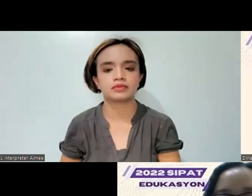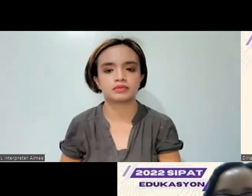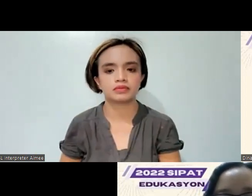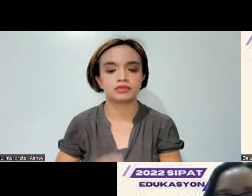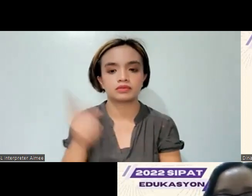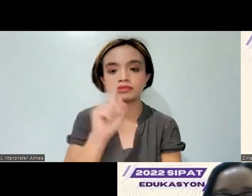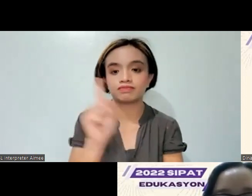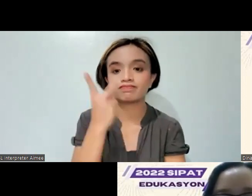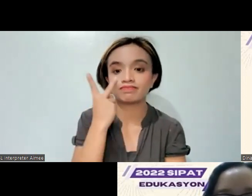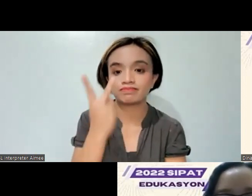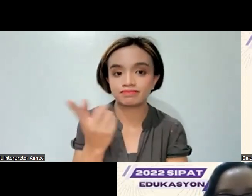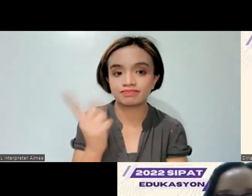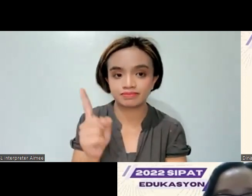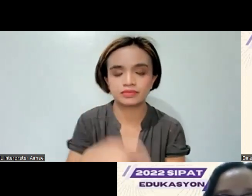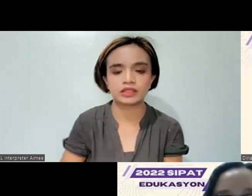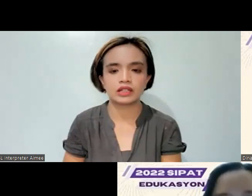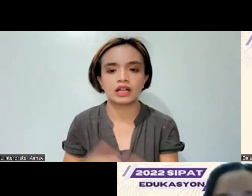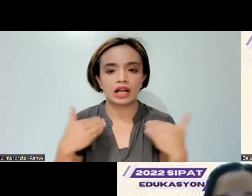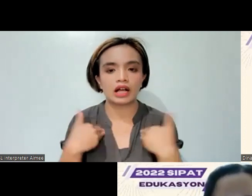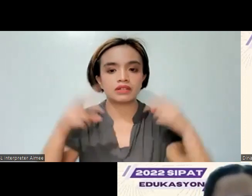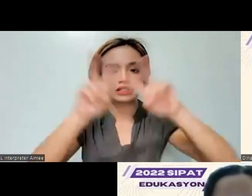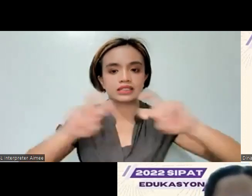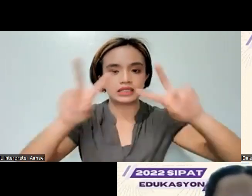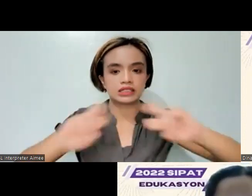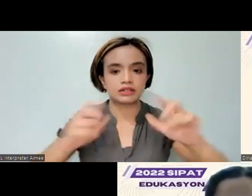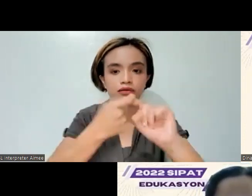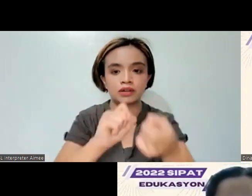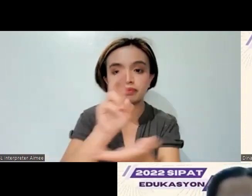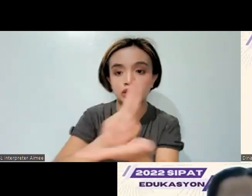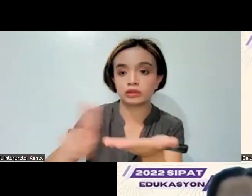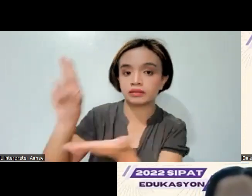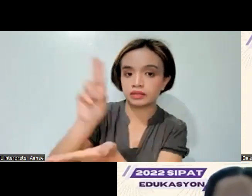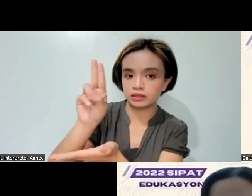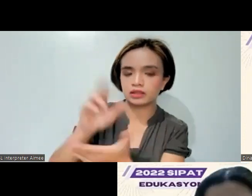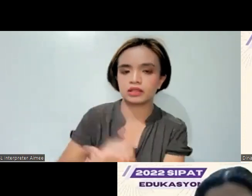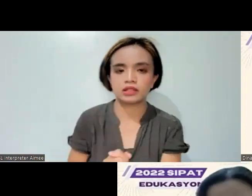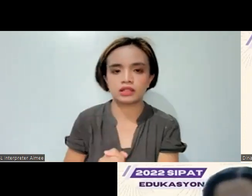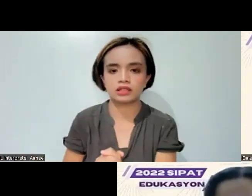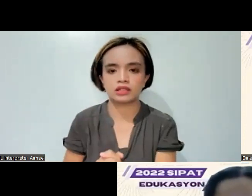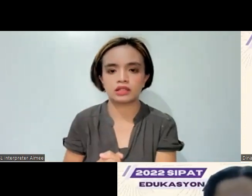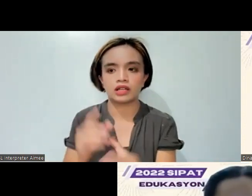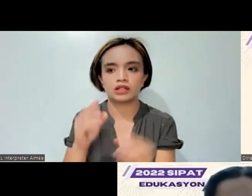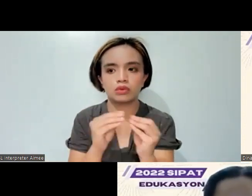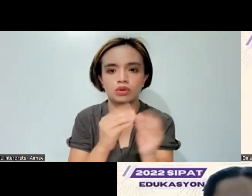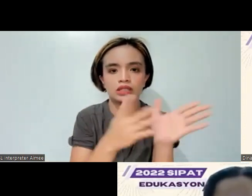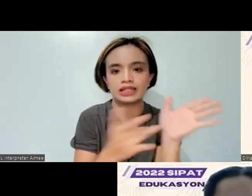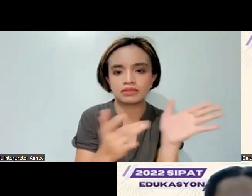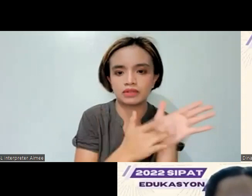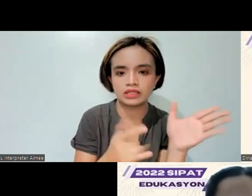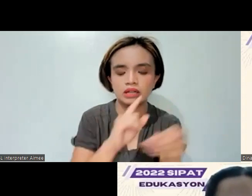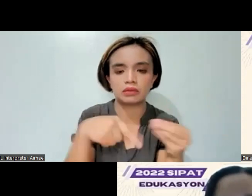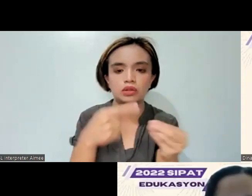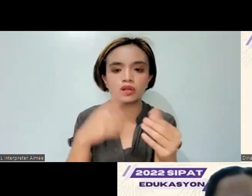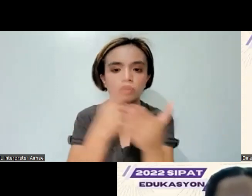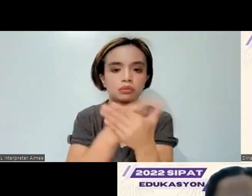we saw was that you had researchers from the universities usually, and then taking advantage of